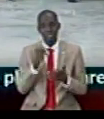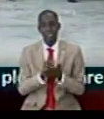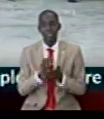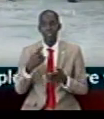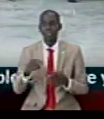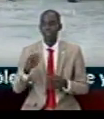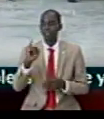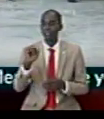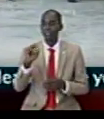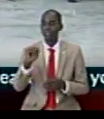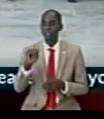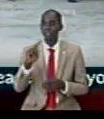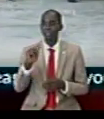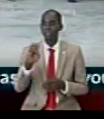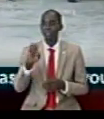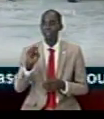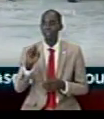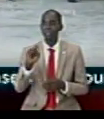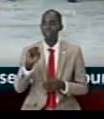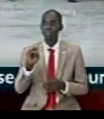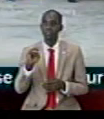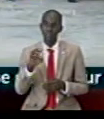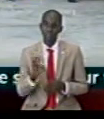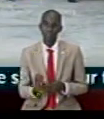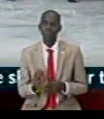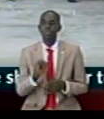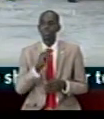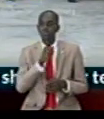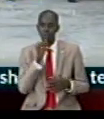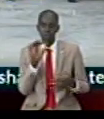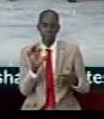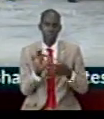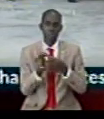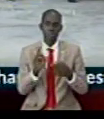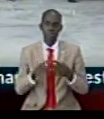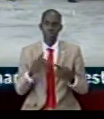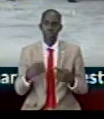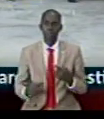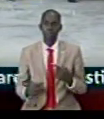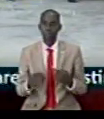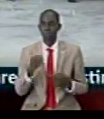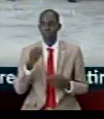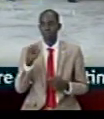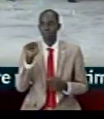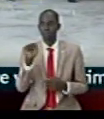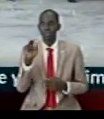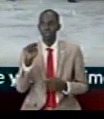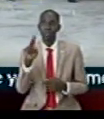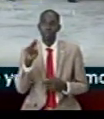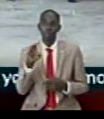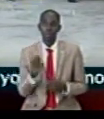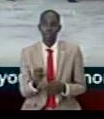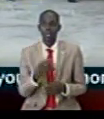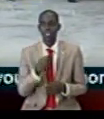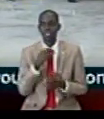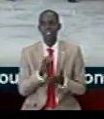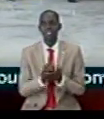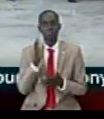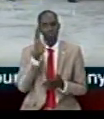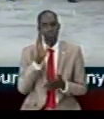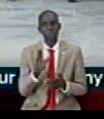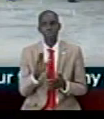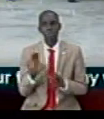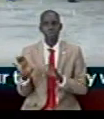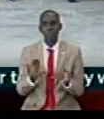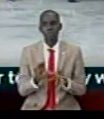well distended into his anus, and a nerve cell was missing. So they said they would do a two-procedure